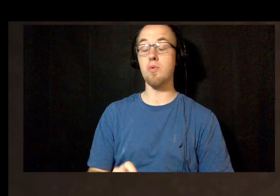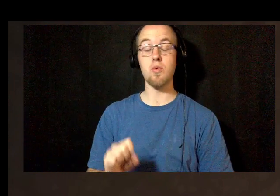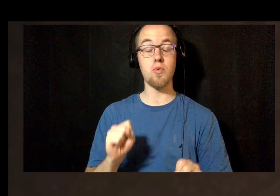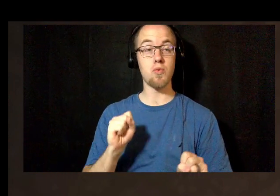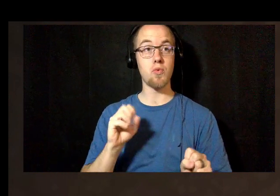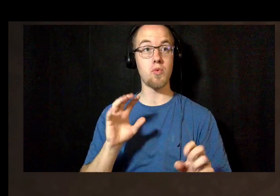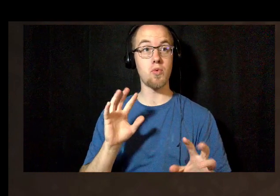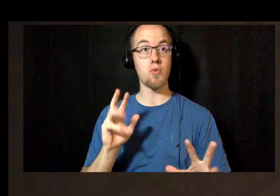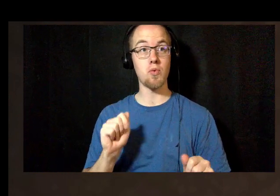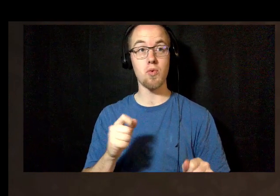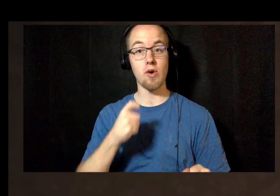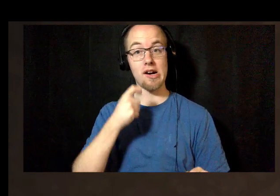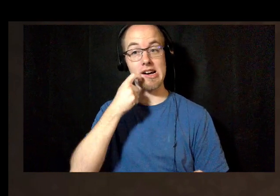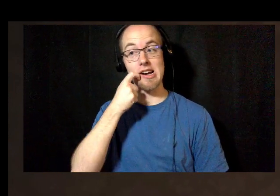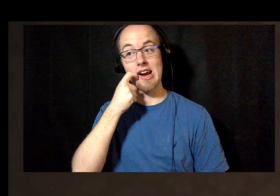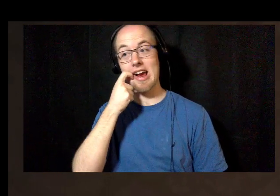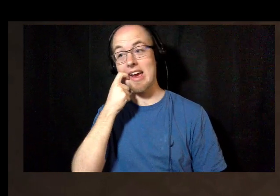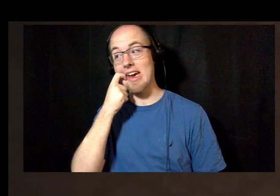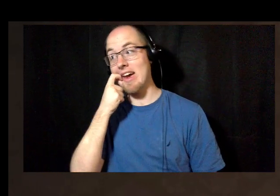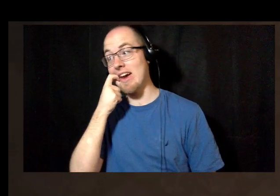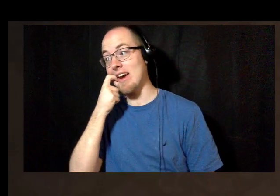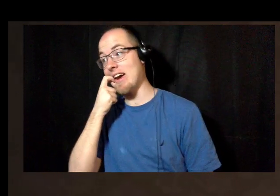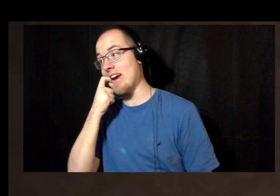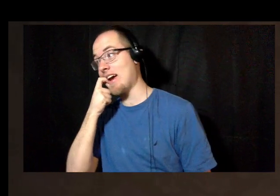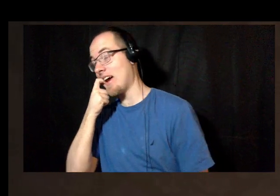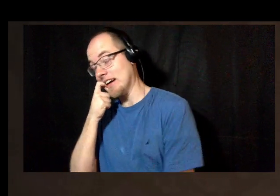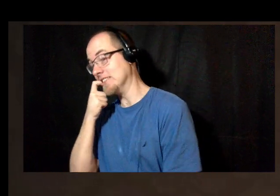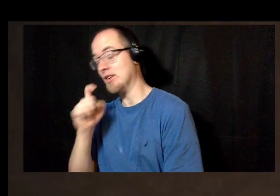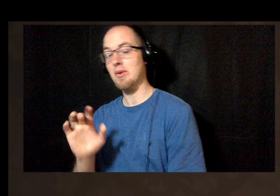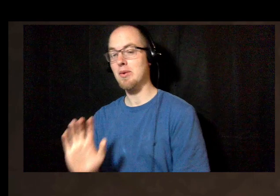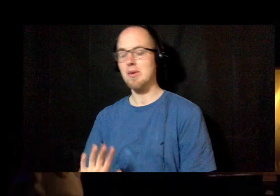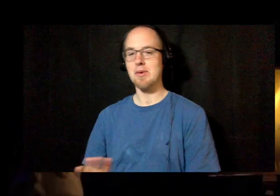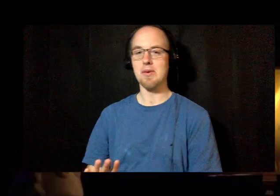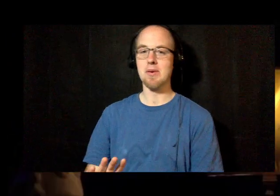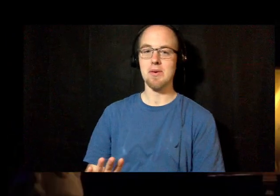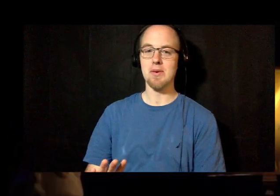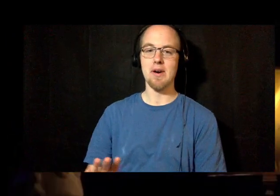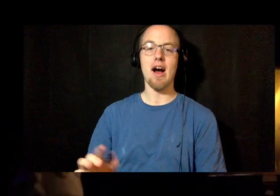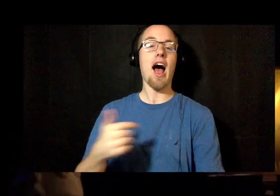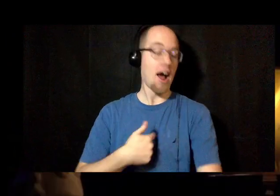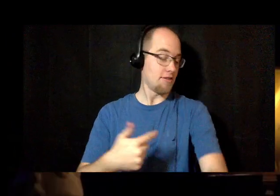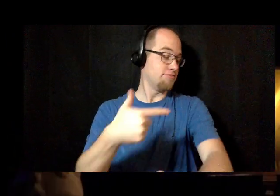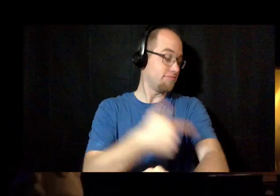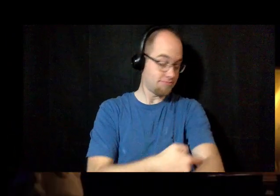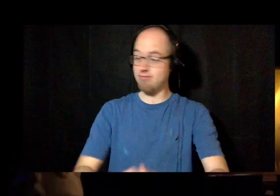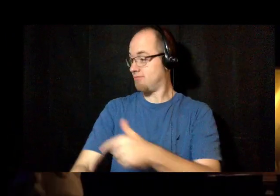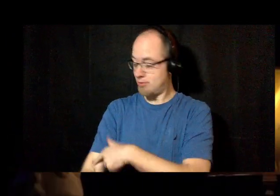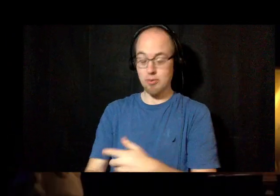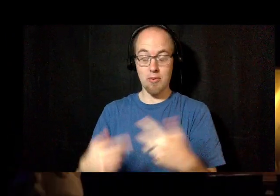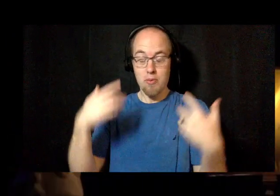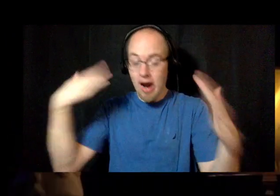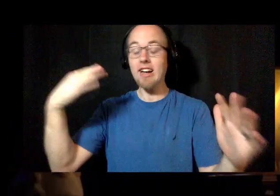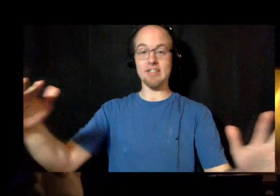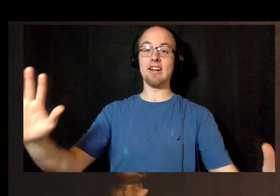Oh, gets addictive when you get to that stage. I've got track marks. It's out of